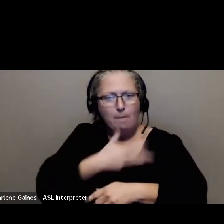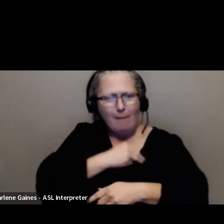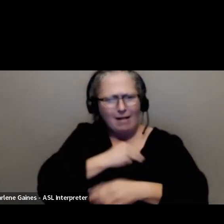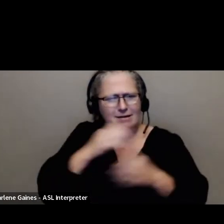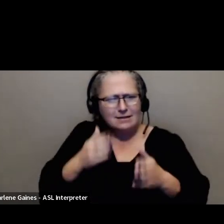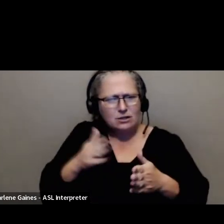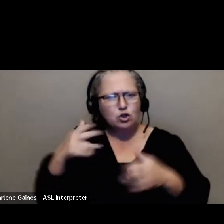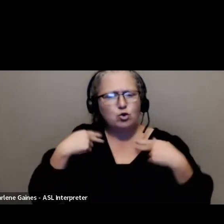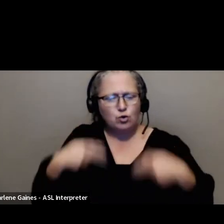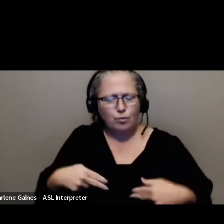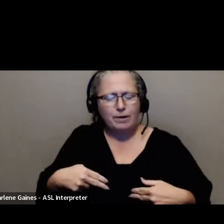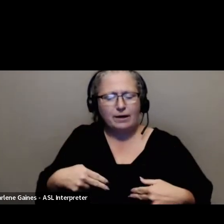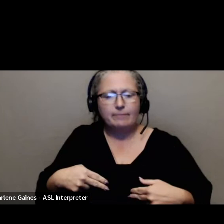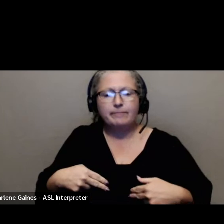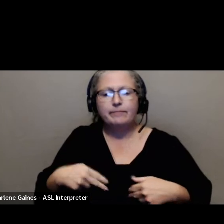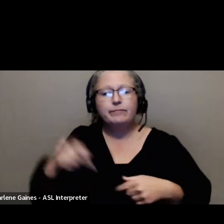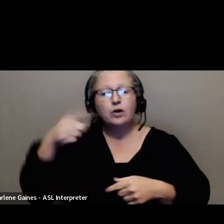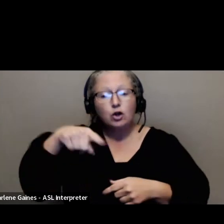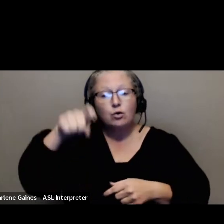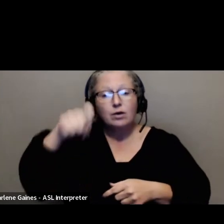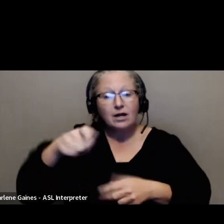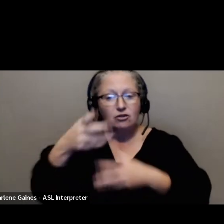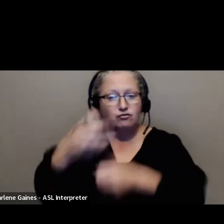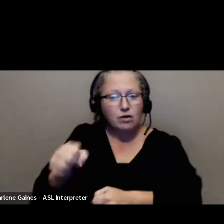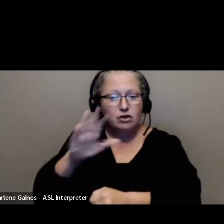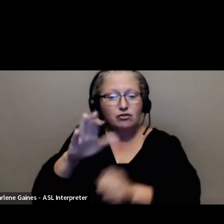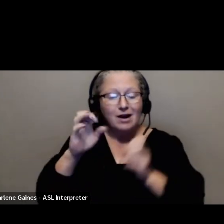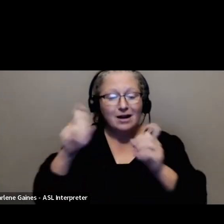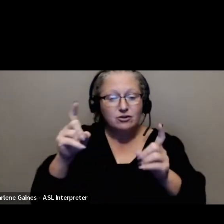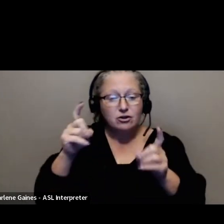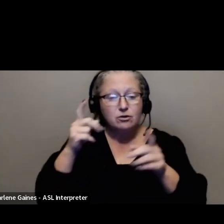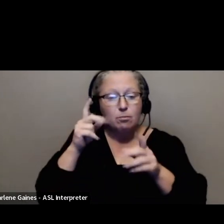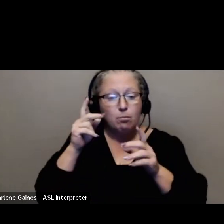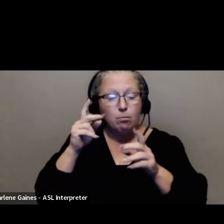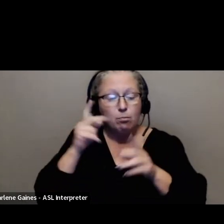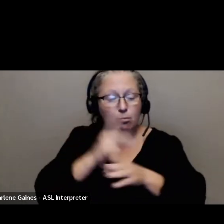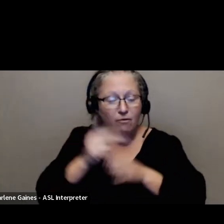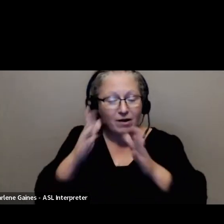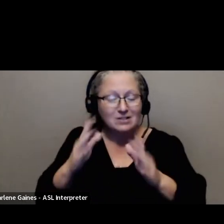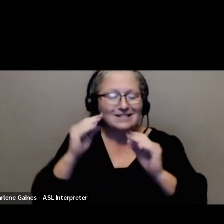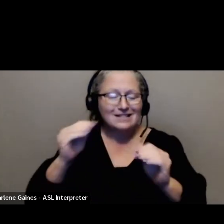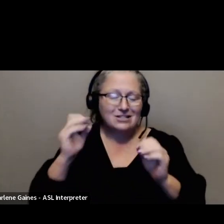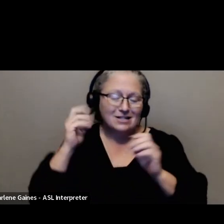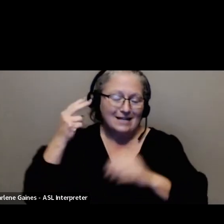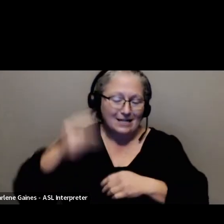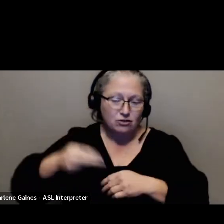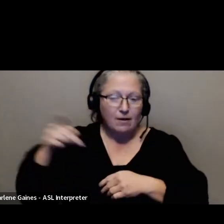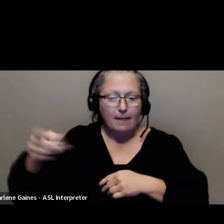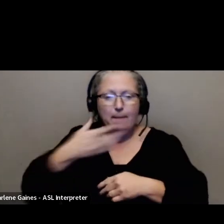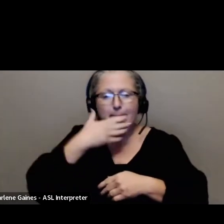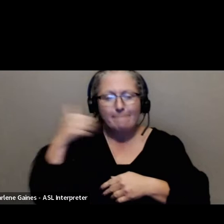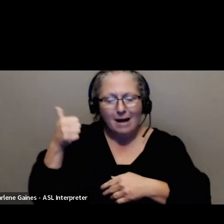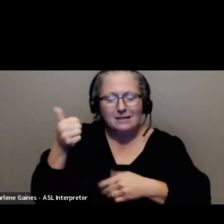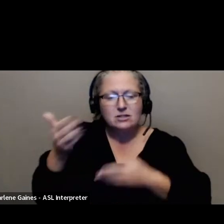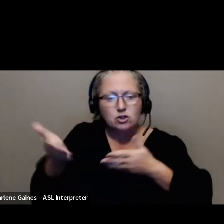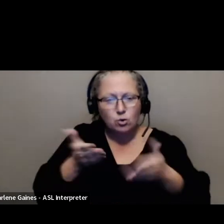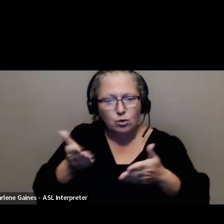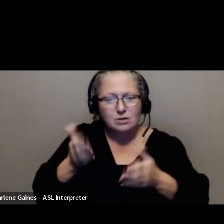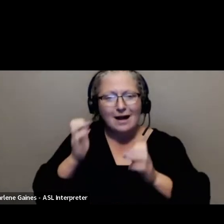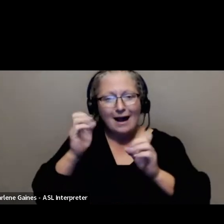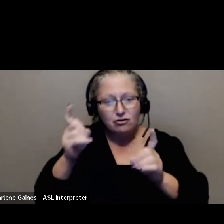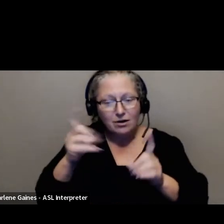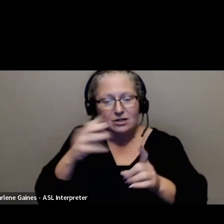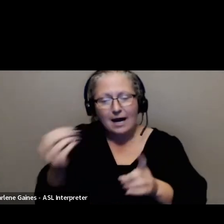human. You need to trust your educational professionals to teach history. They are the best stewards of education and